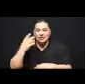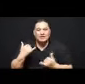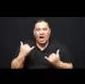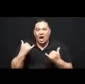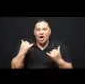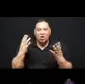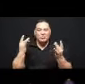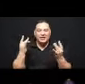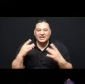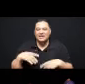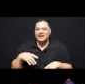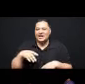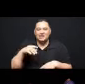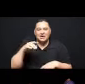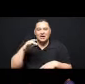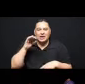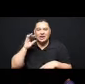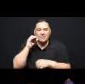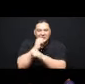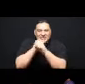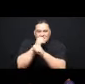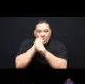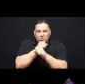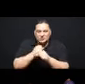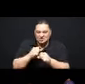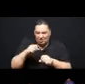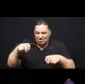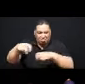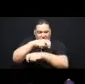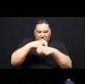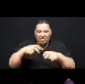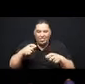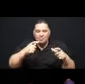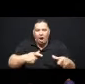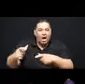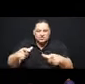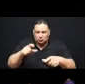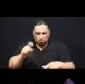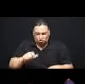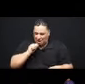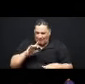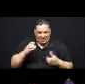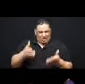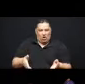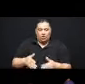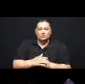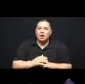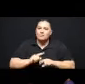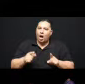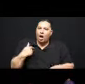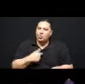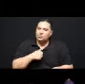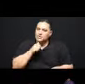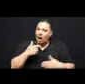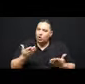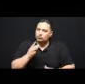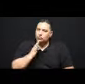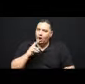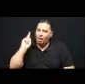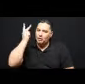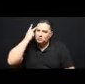shouldn't exist. But we aren't here to talk politics. Cattle and trucks moving through